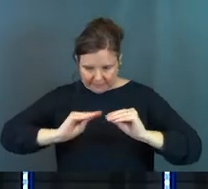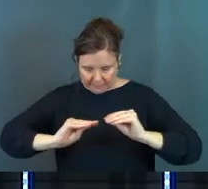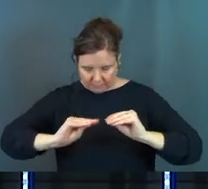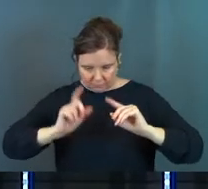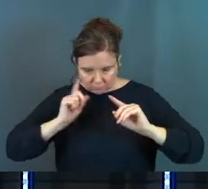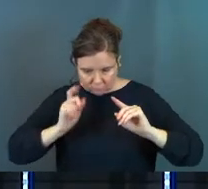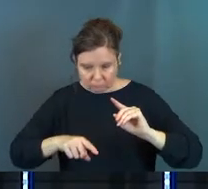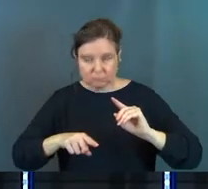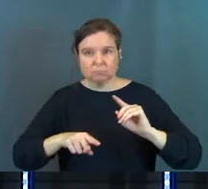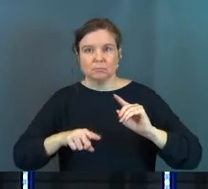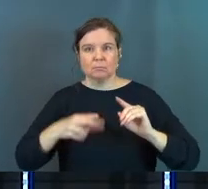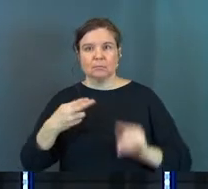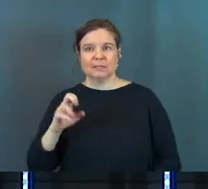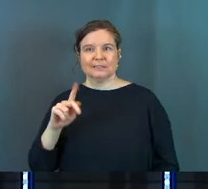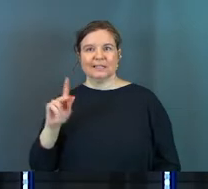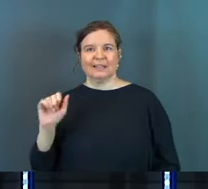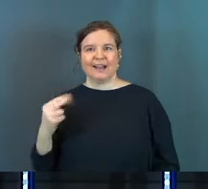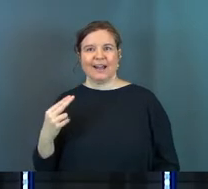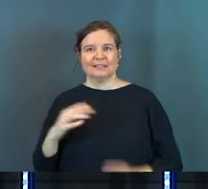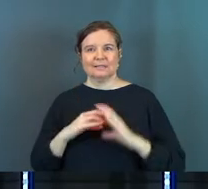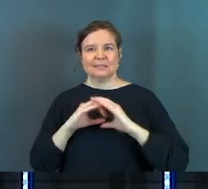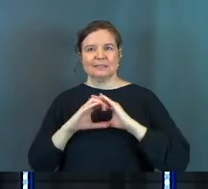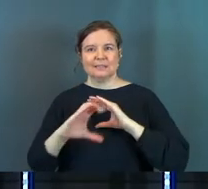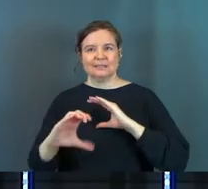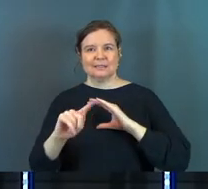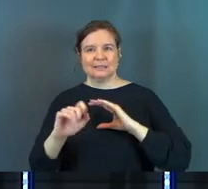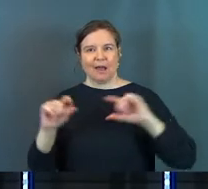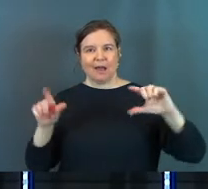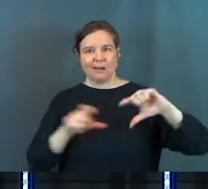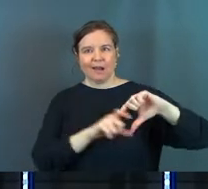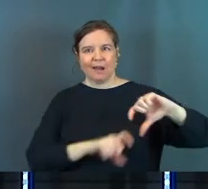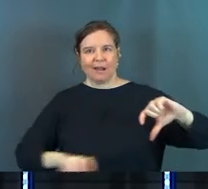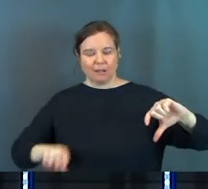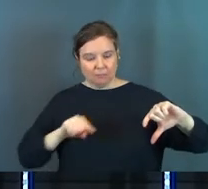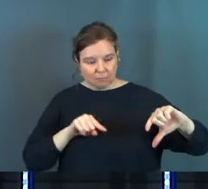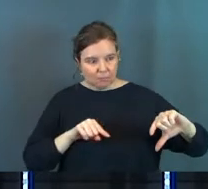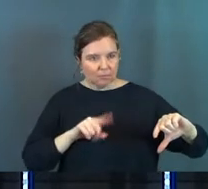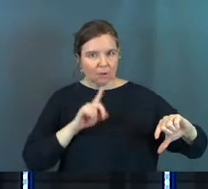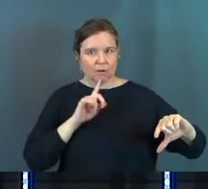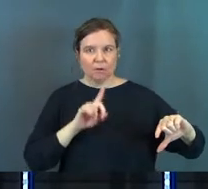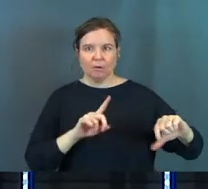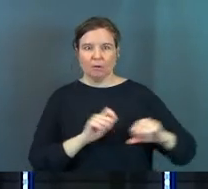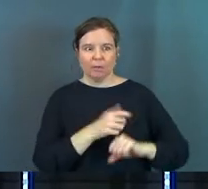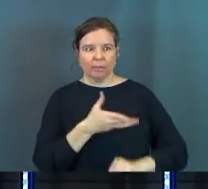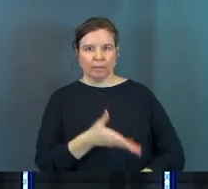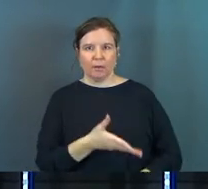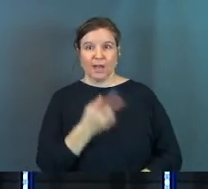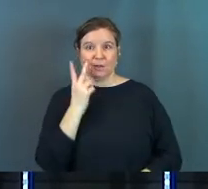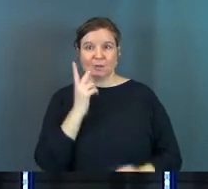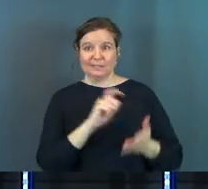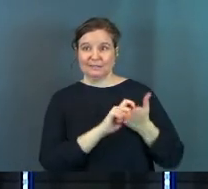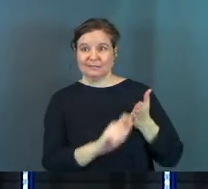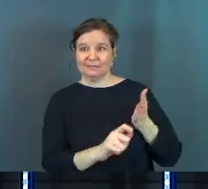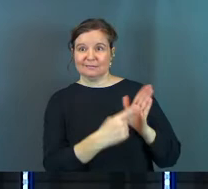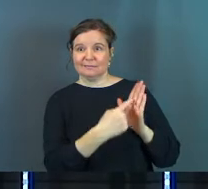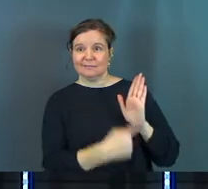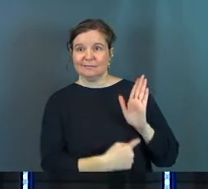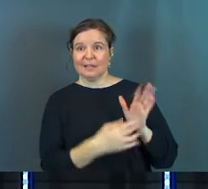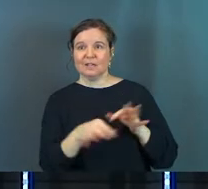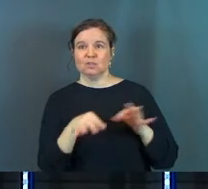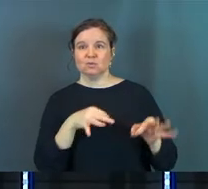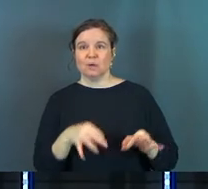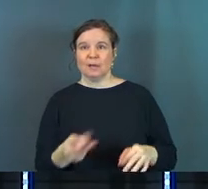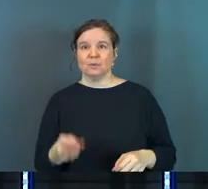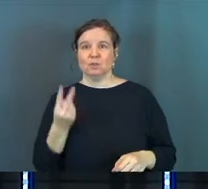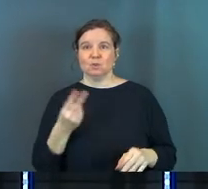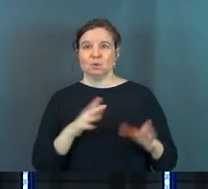and they discovered Hezekiah's tunnel. And in the middle of the tunnel is that inscription right there that you see a picture of, and it describes